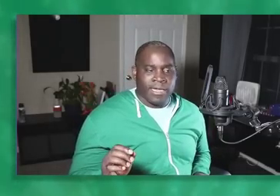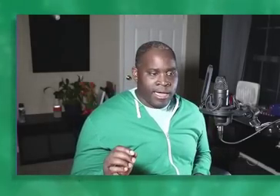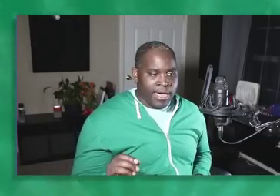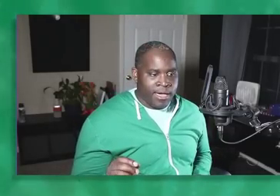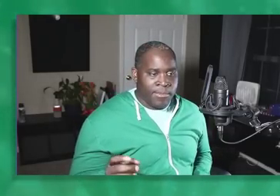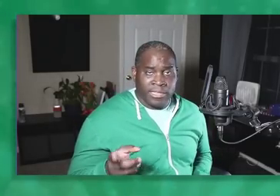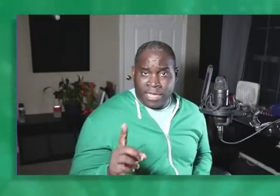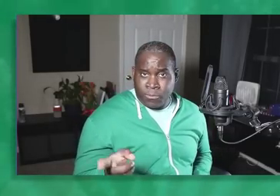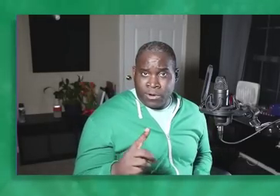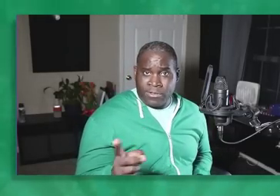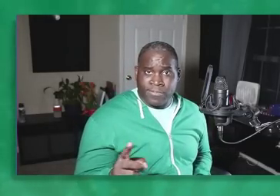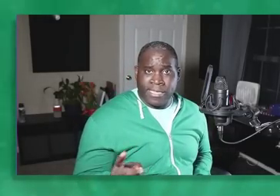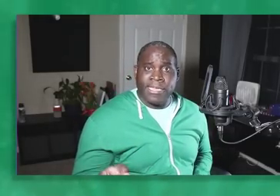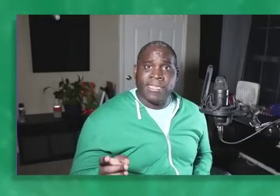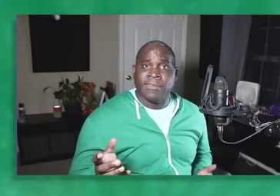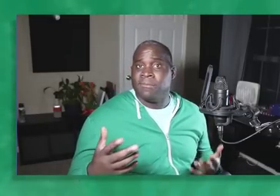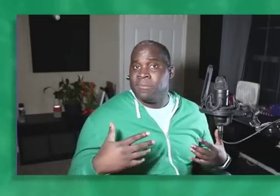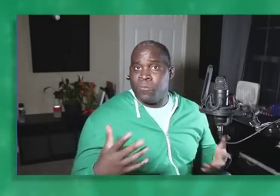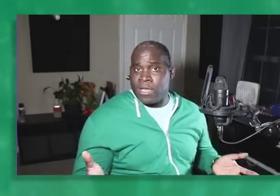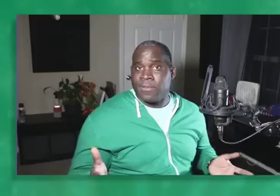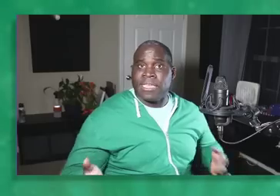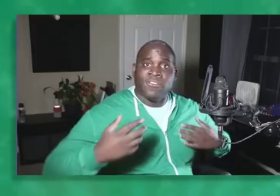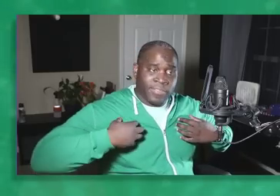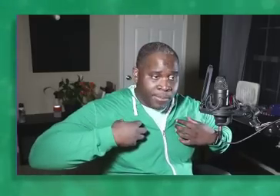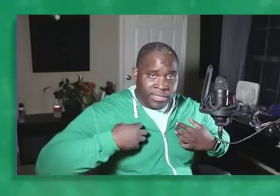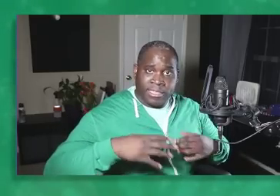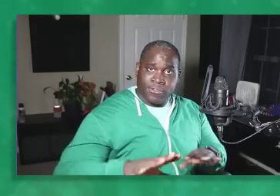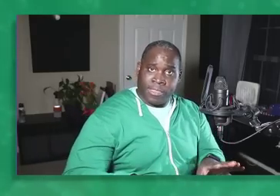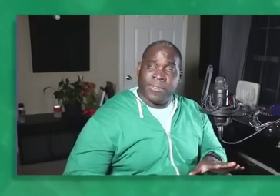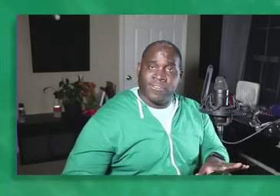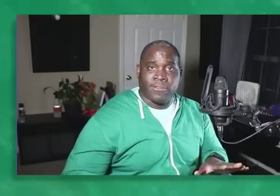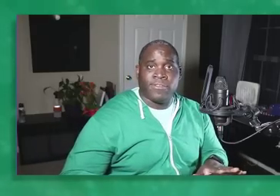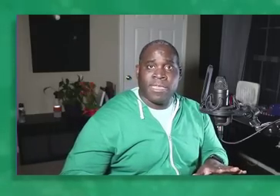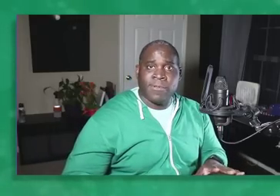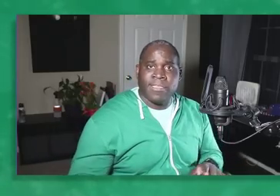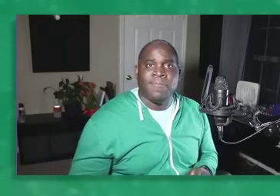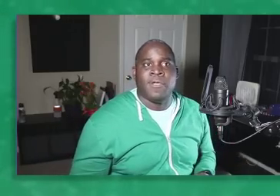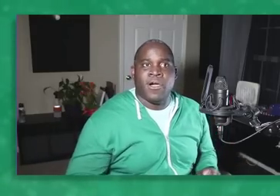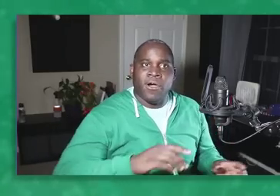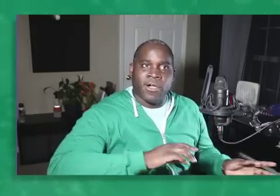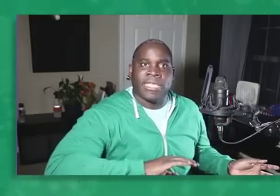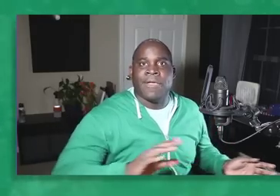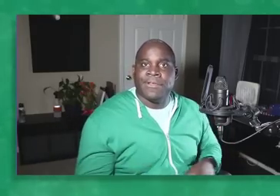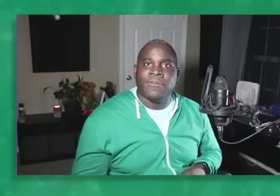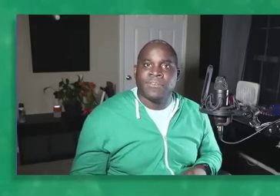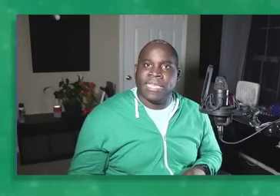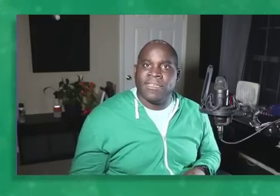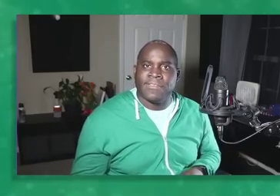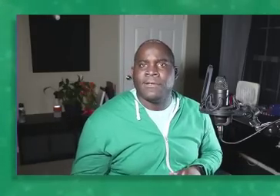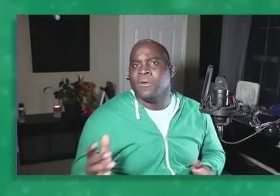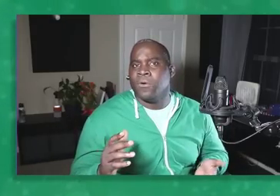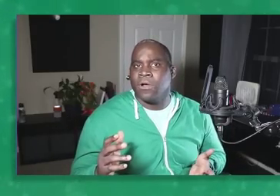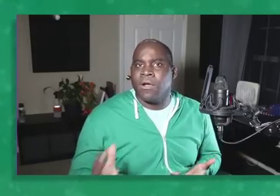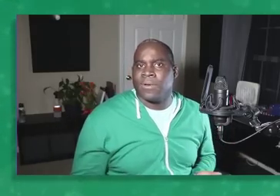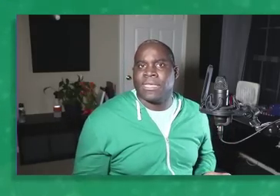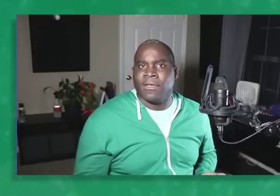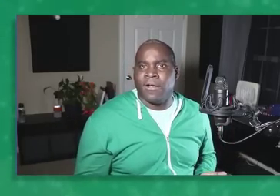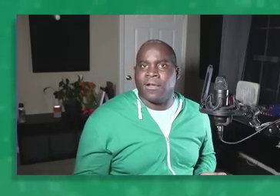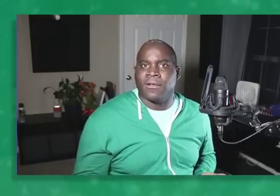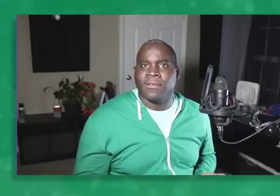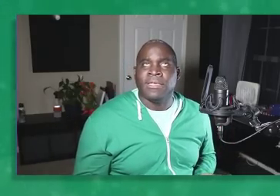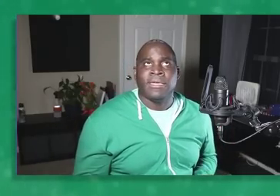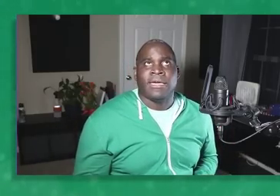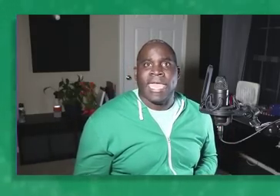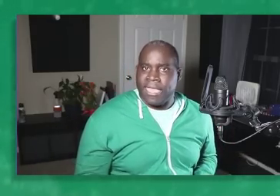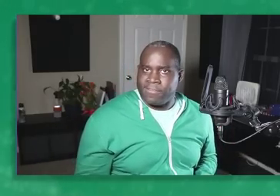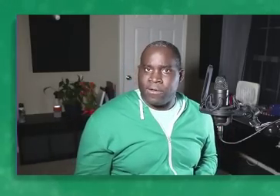sometimes a lot of words in regular English and the body language that we associate with them are carried over into ASL or already